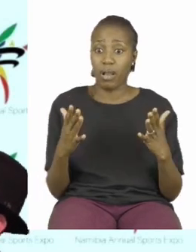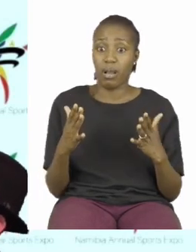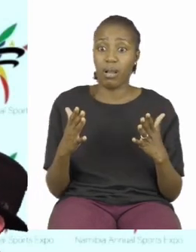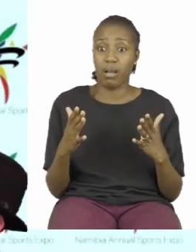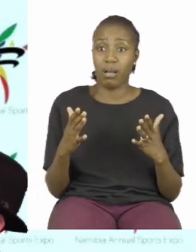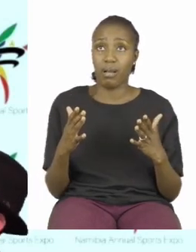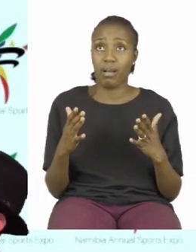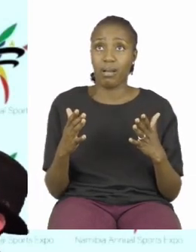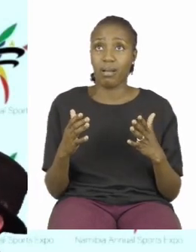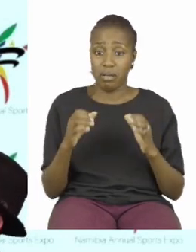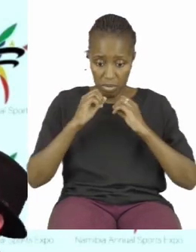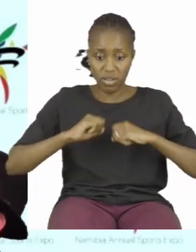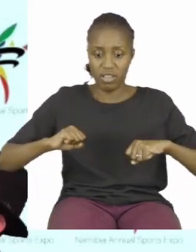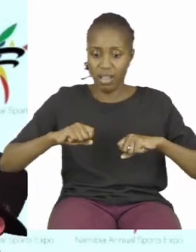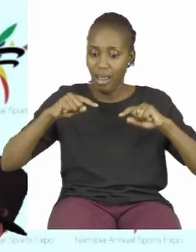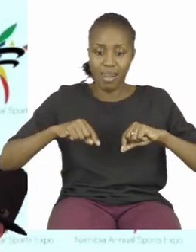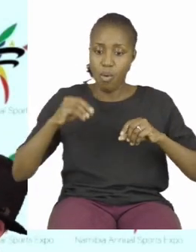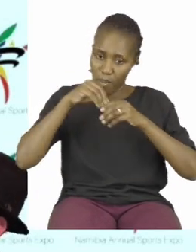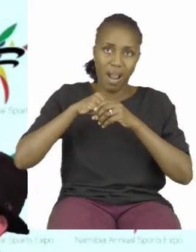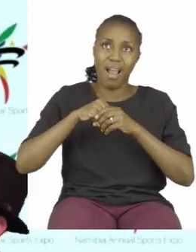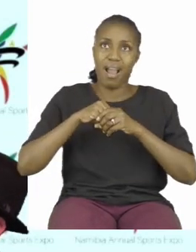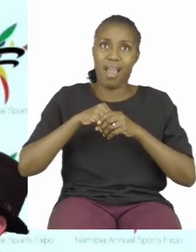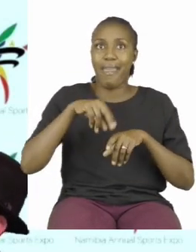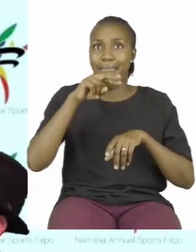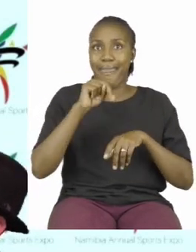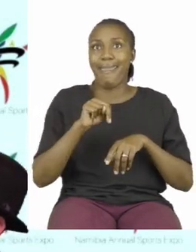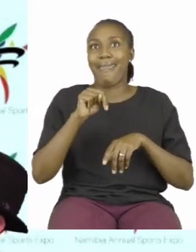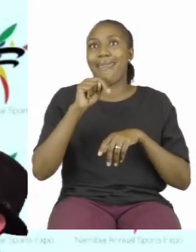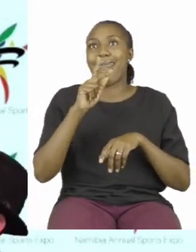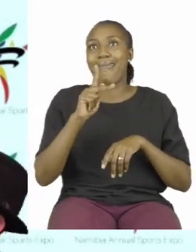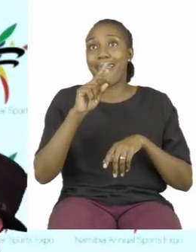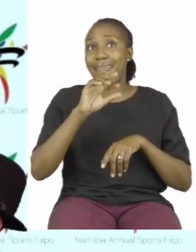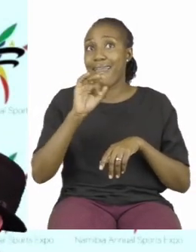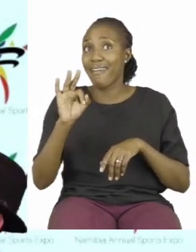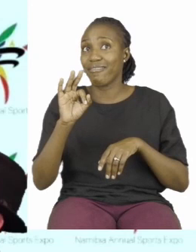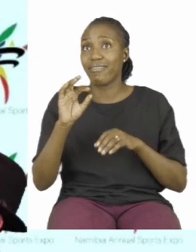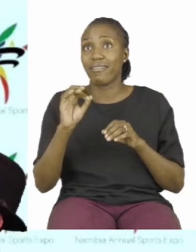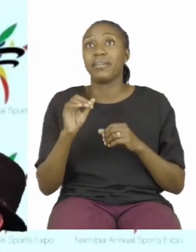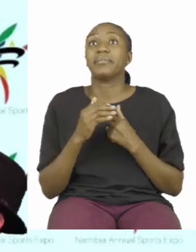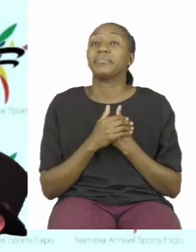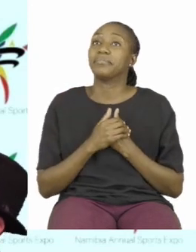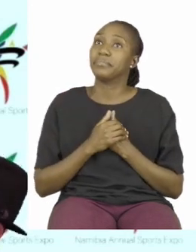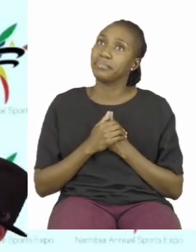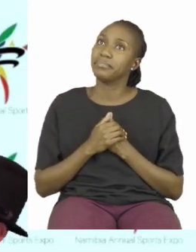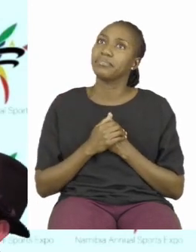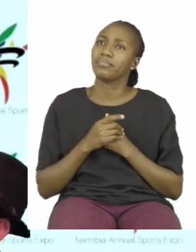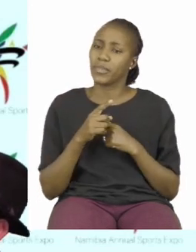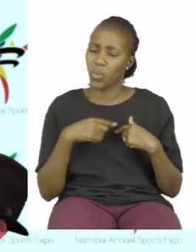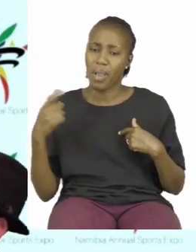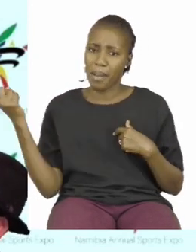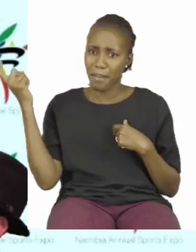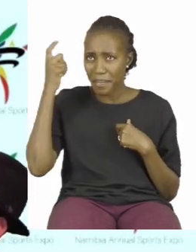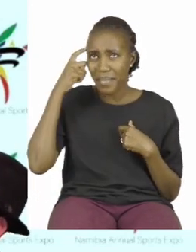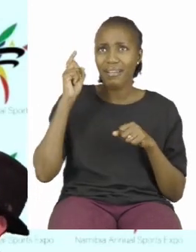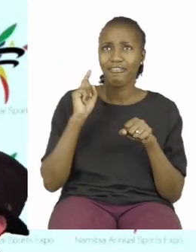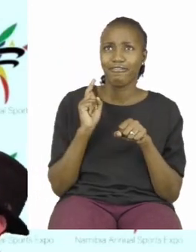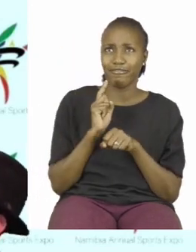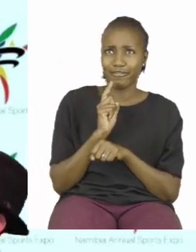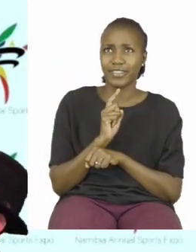and decide that you are going to join NKF. Yes. Namibia Karate Federation believes that you need to be affiliated to